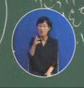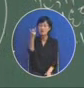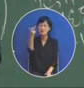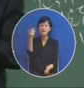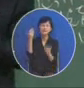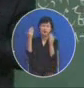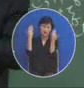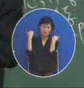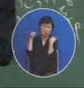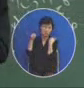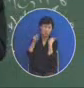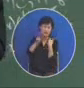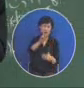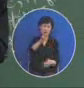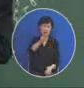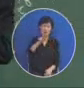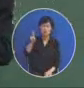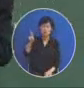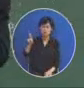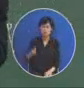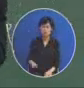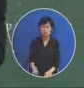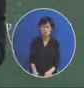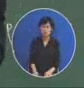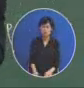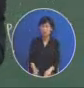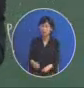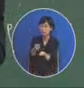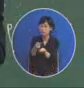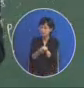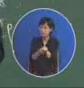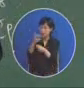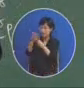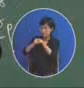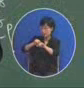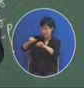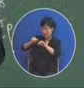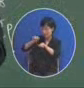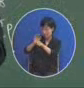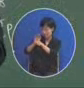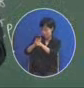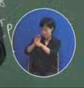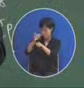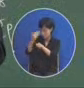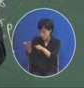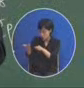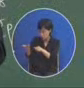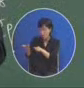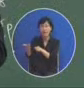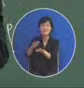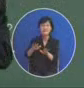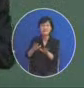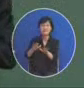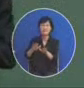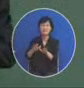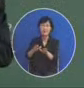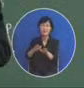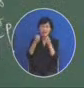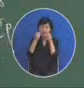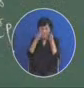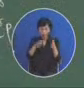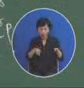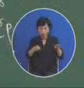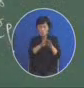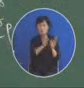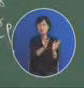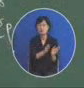raise disciples of 237 nations, the ones who hold on to this covenant of Mount Calvary. They're different. That is why God is working and